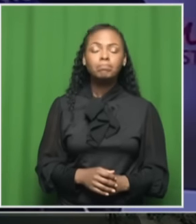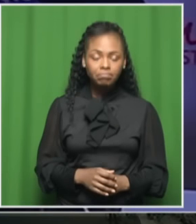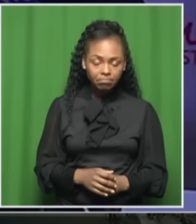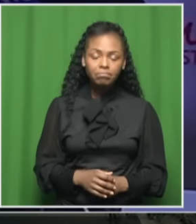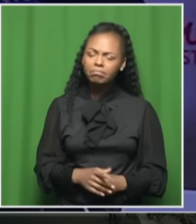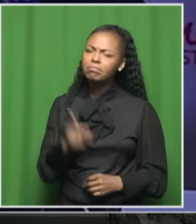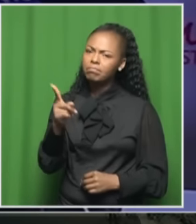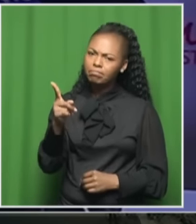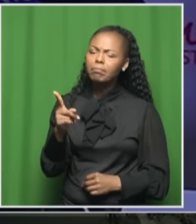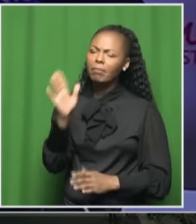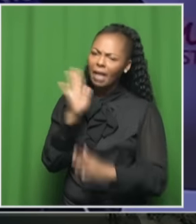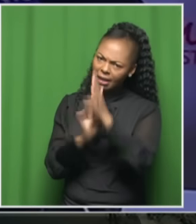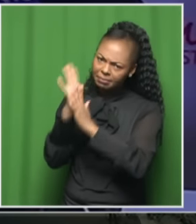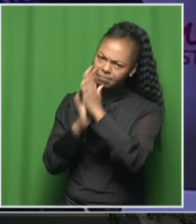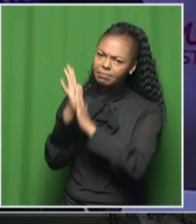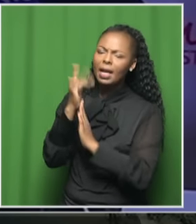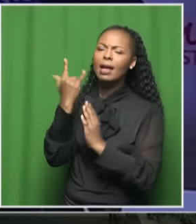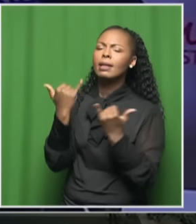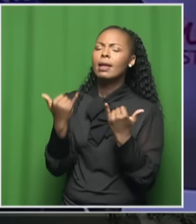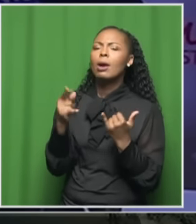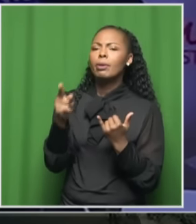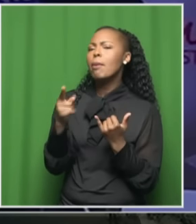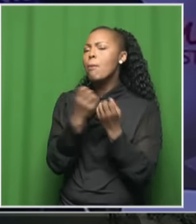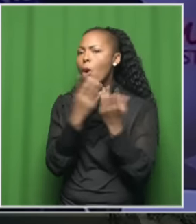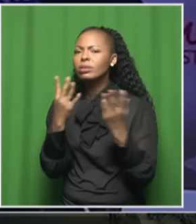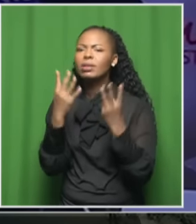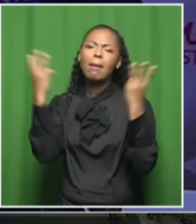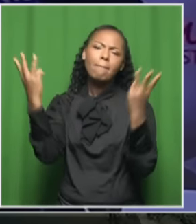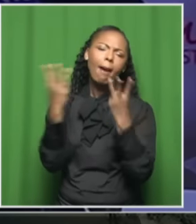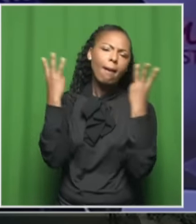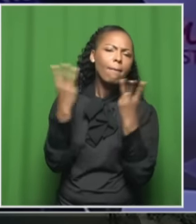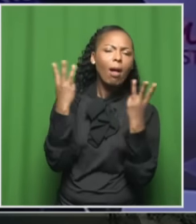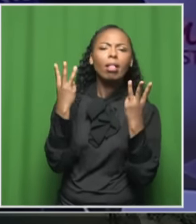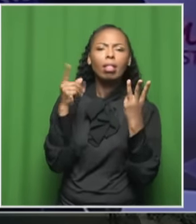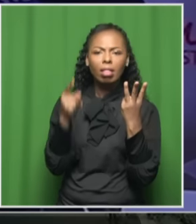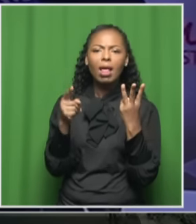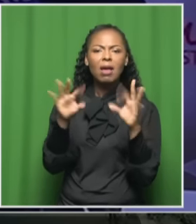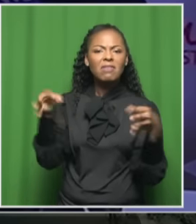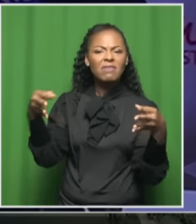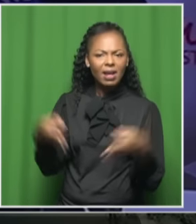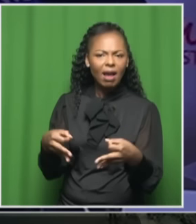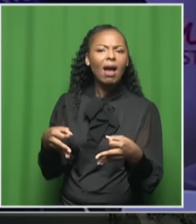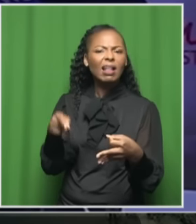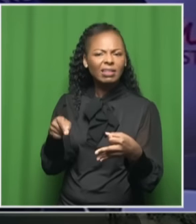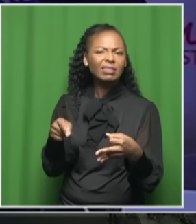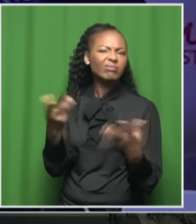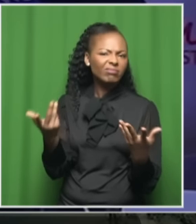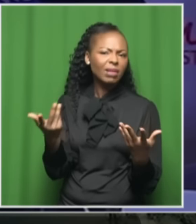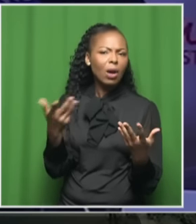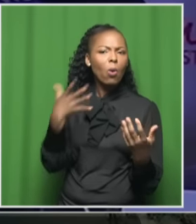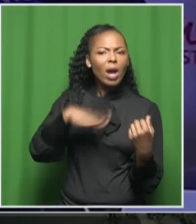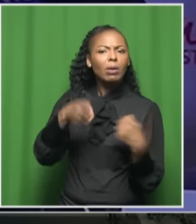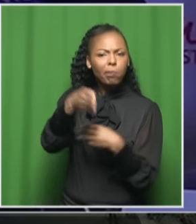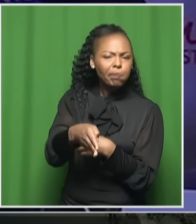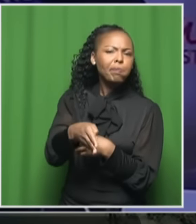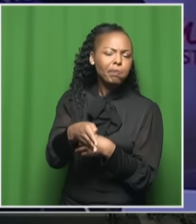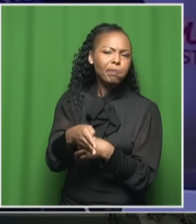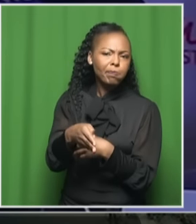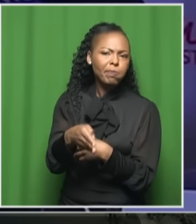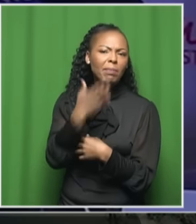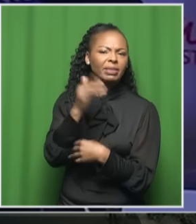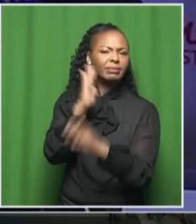that, because one would imagine that there are a lot of people that are going to want to be present. Perhaps you can give us a little bit more